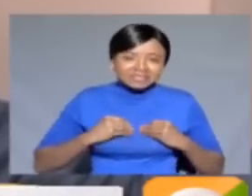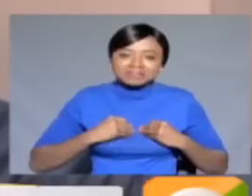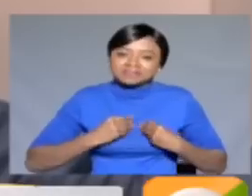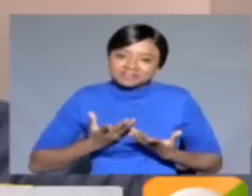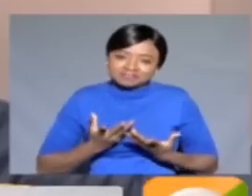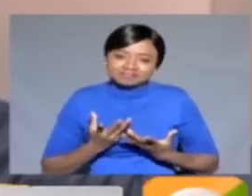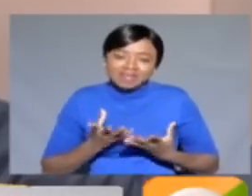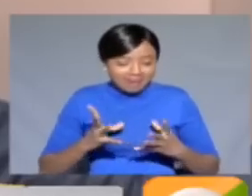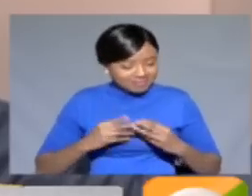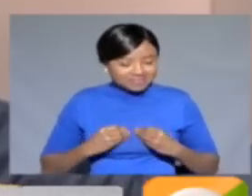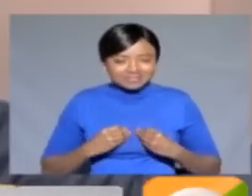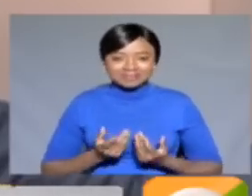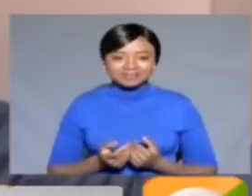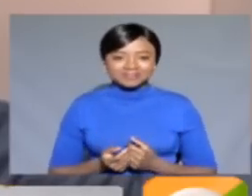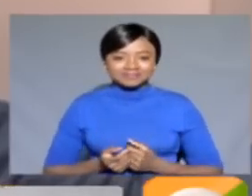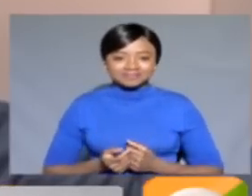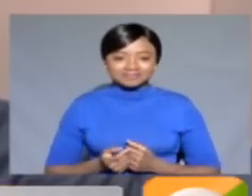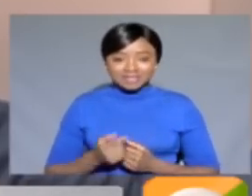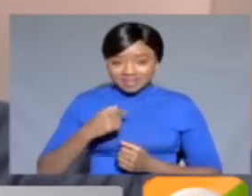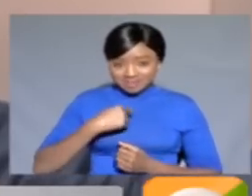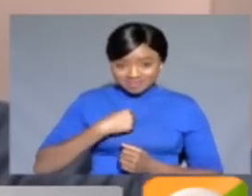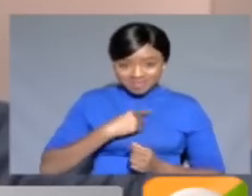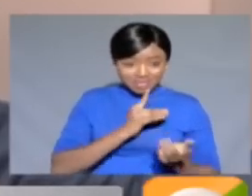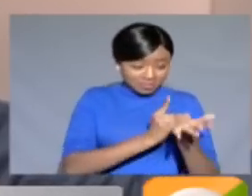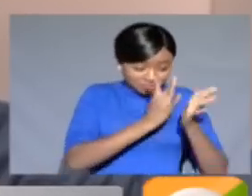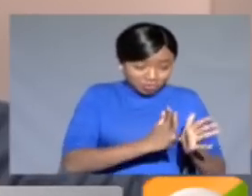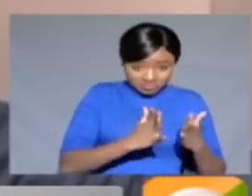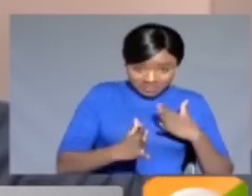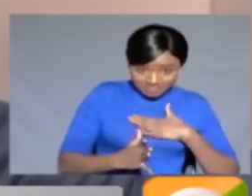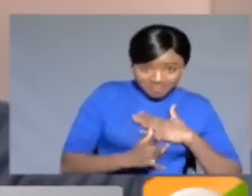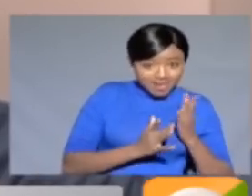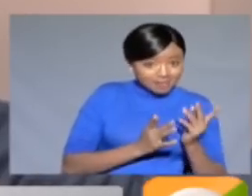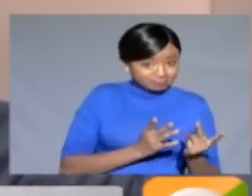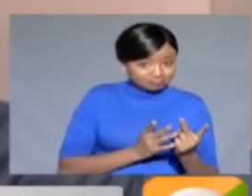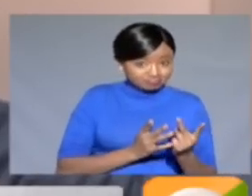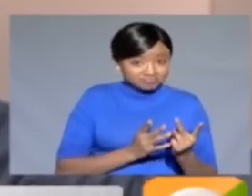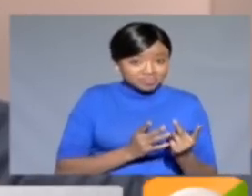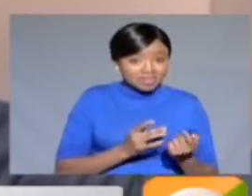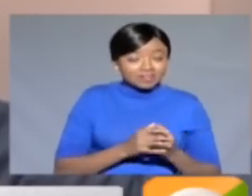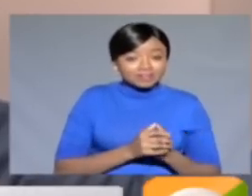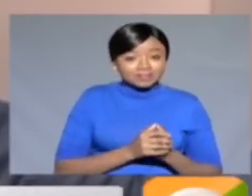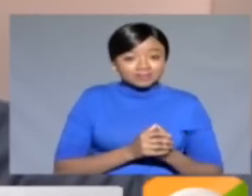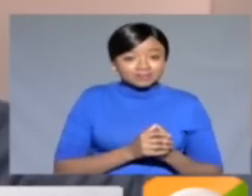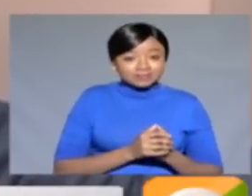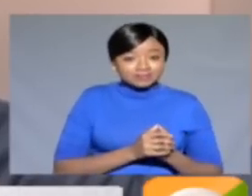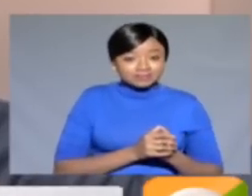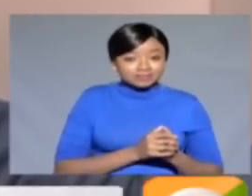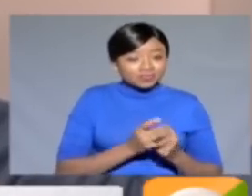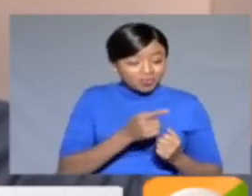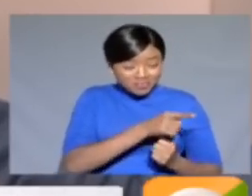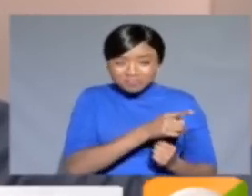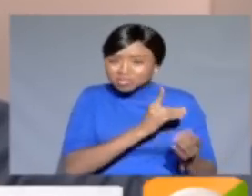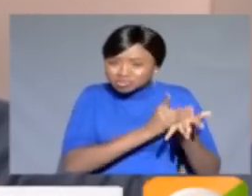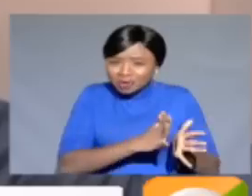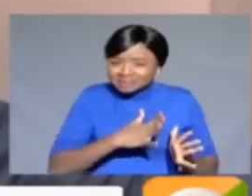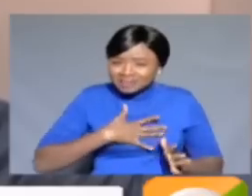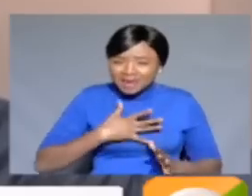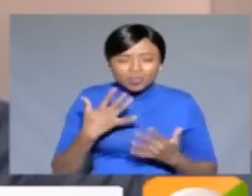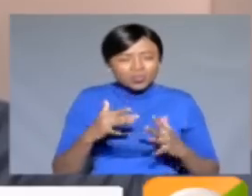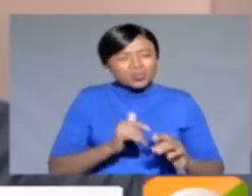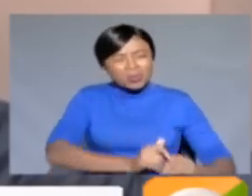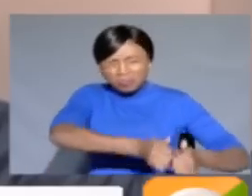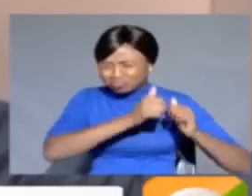yeah. Are you friends? Me and my doctor. My doctor, who I don't know whether she's listening or not, is the most fantastic person in the world, apart from my